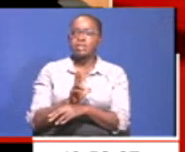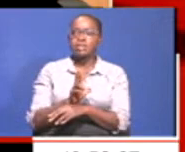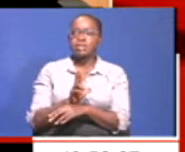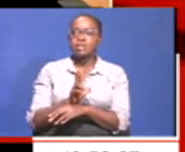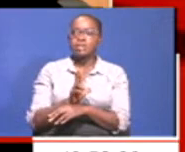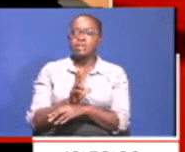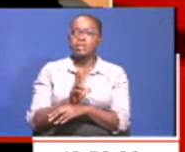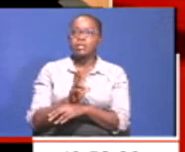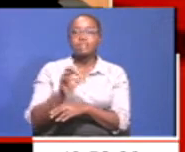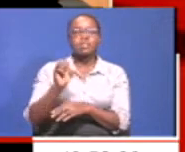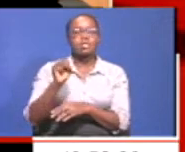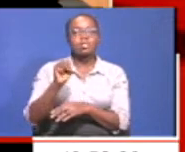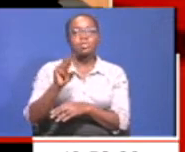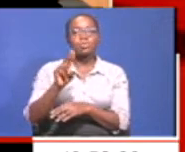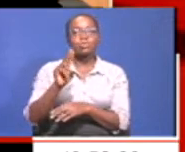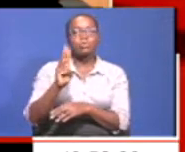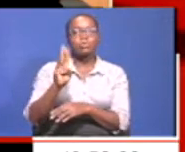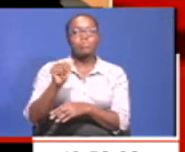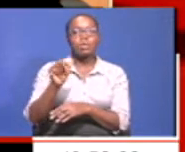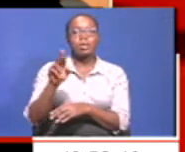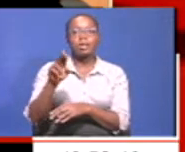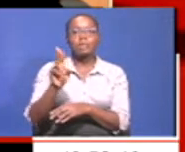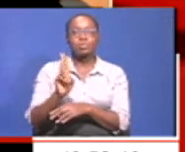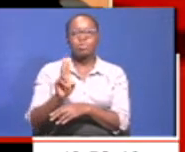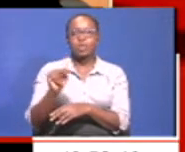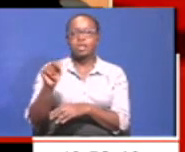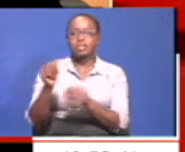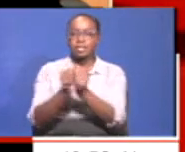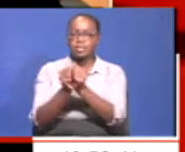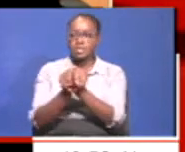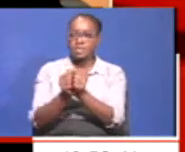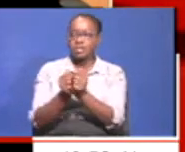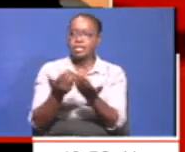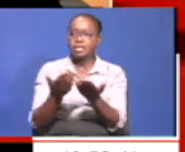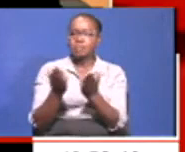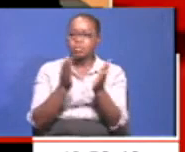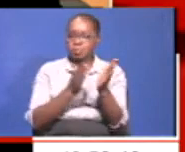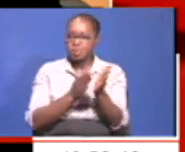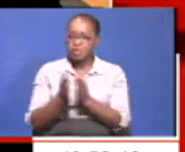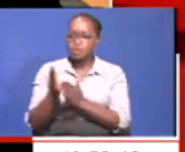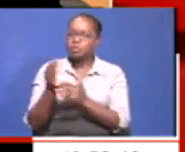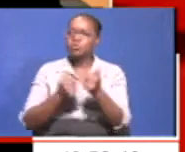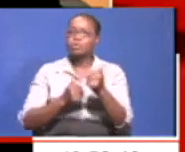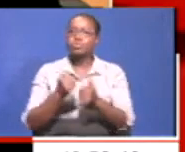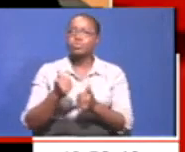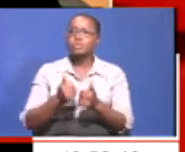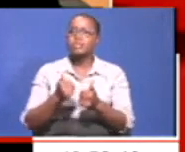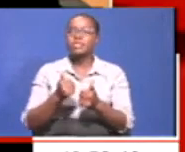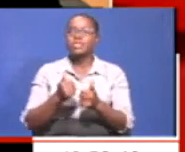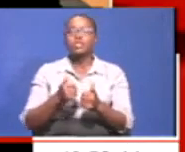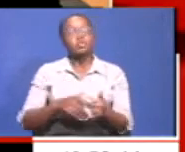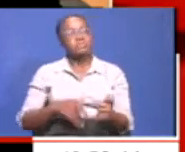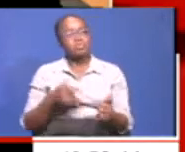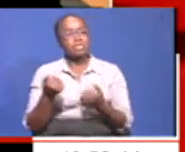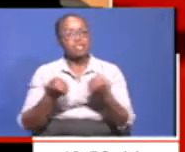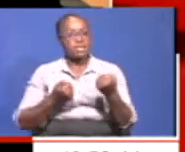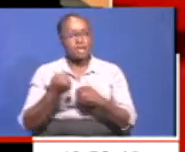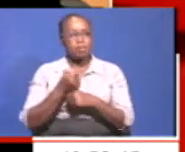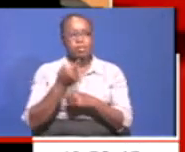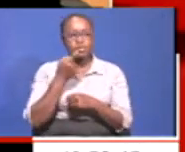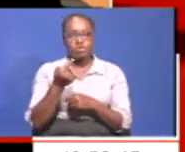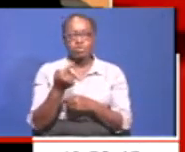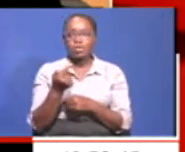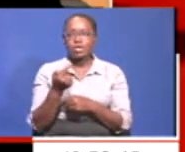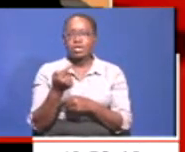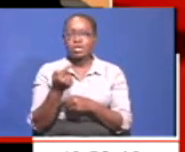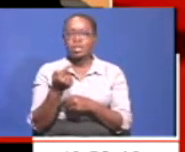Yes. What has been the preparation, having a feel of the car and making sure that you get it